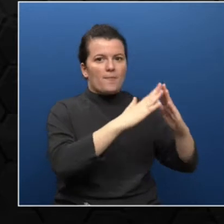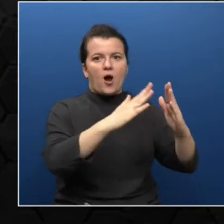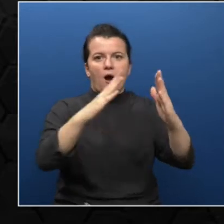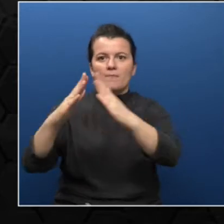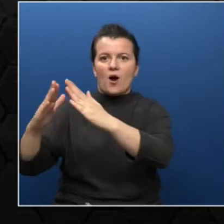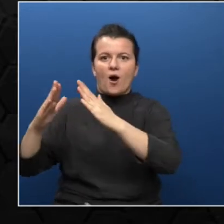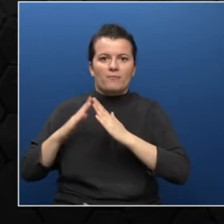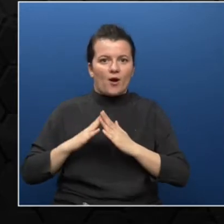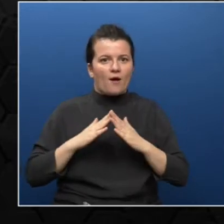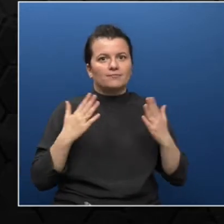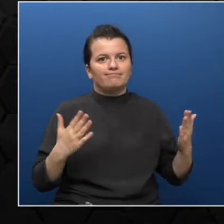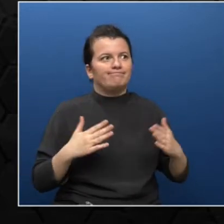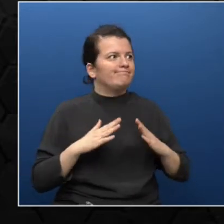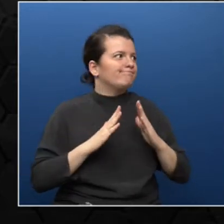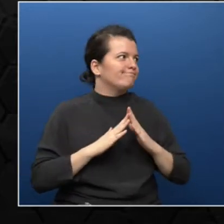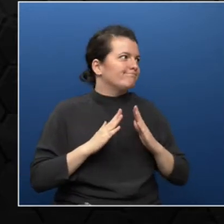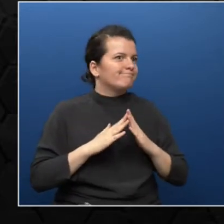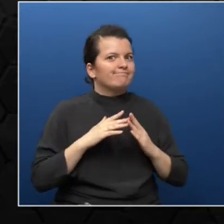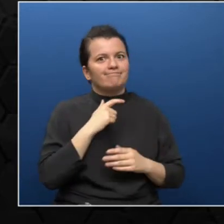think, and